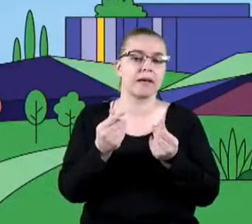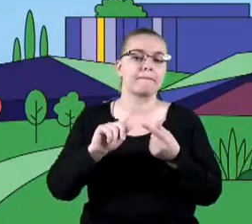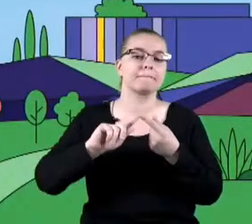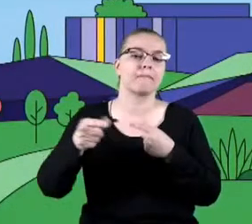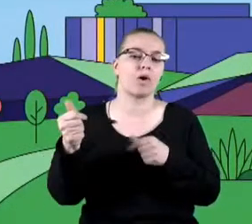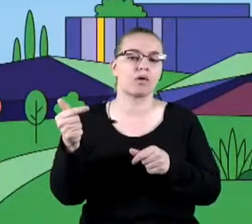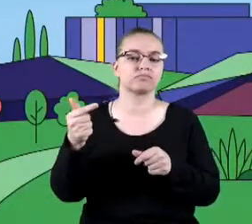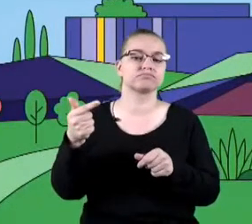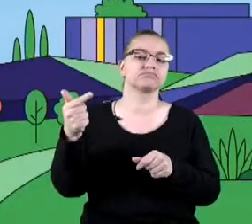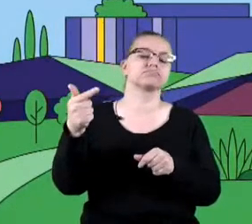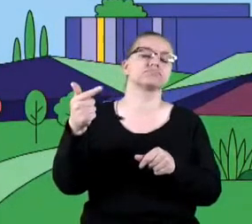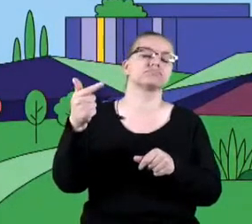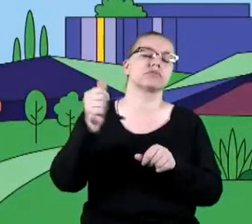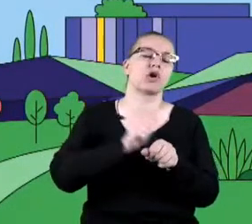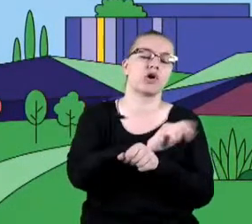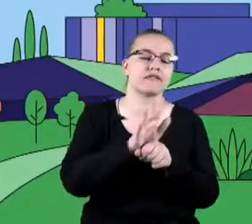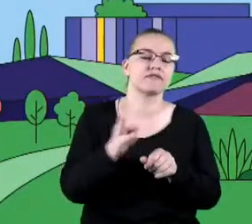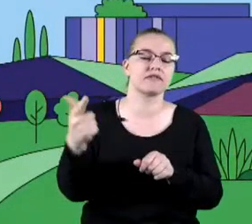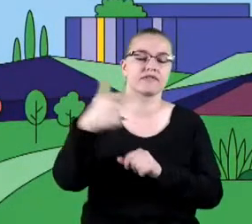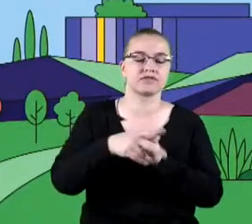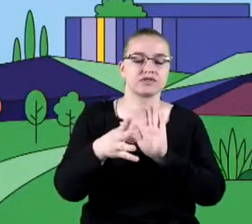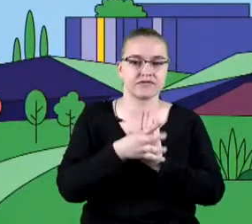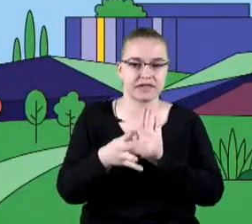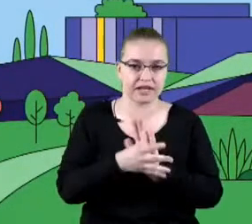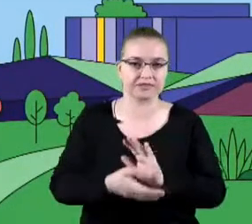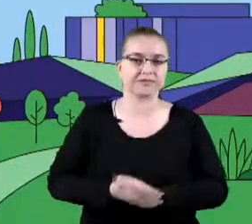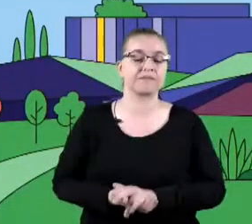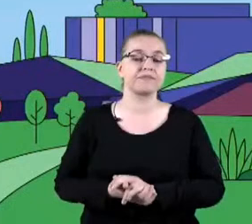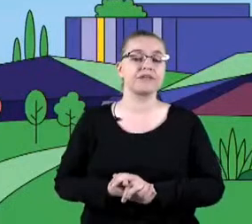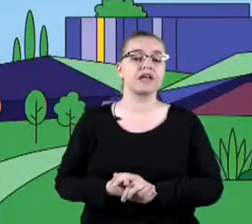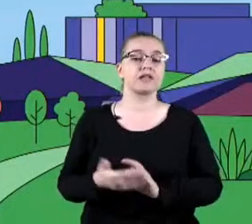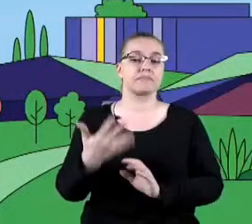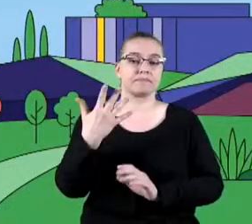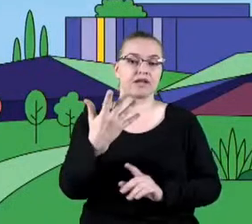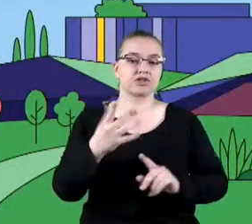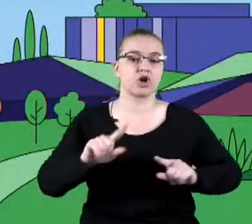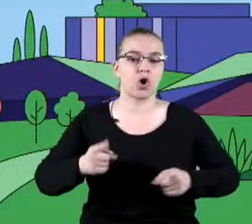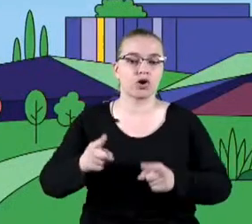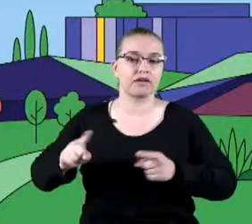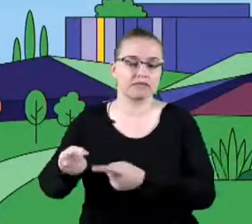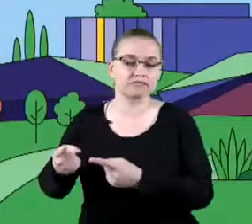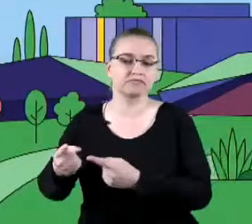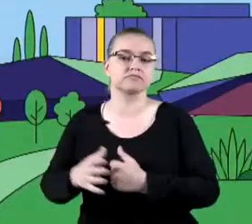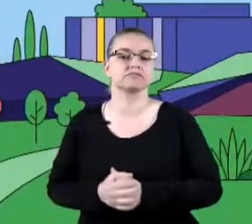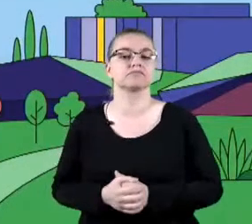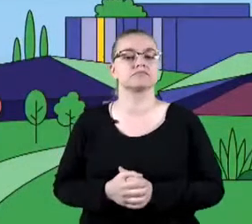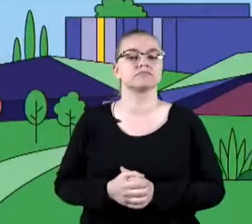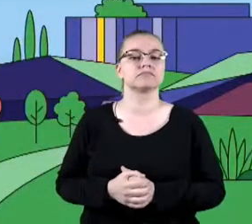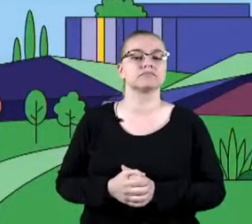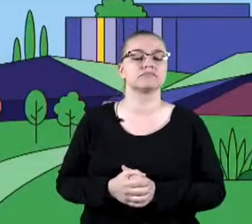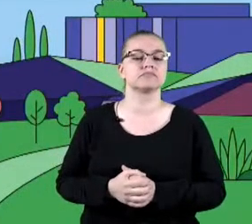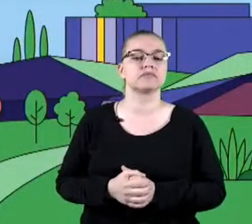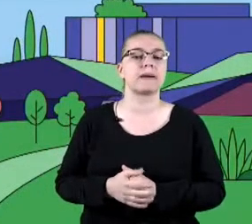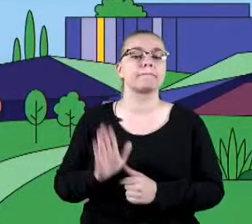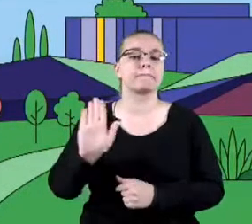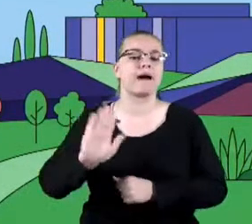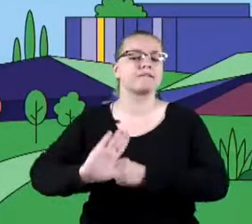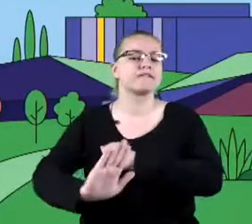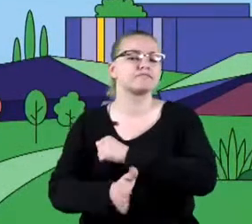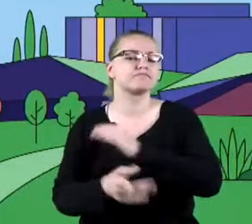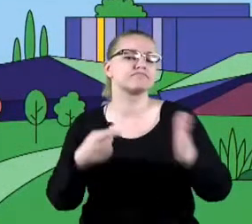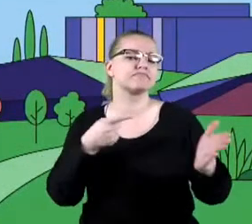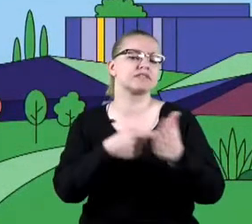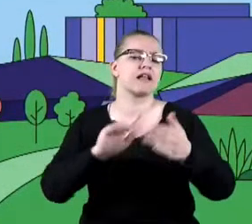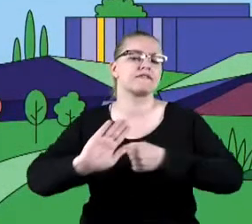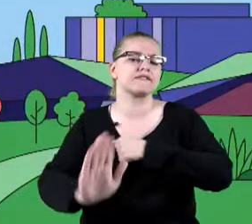Commission, UN Habitat and UN Capital Development Fund to support local authorities to build better in response of